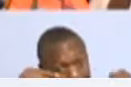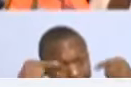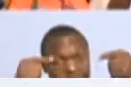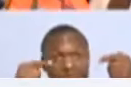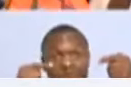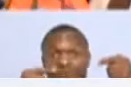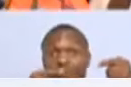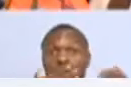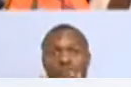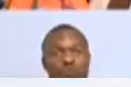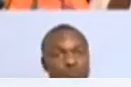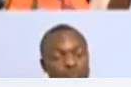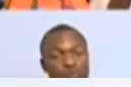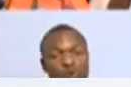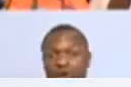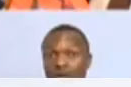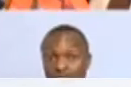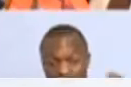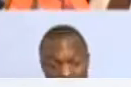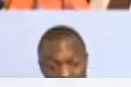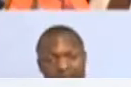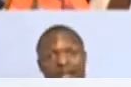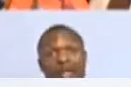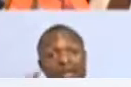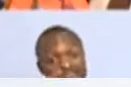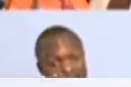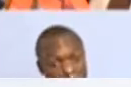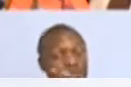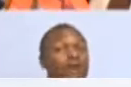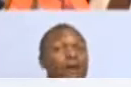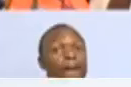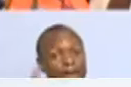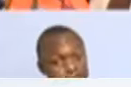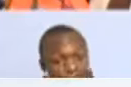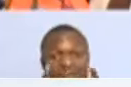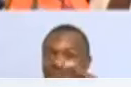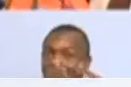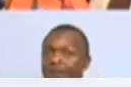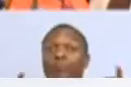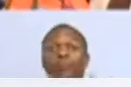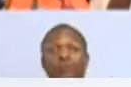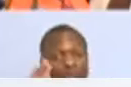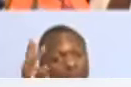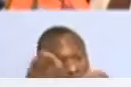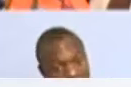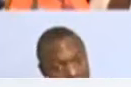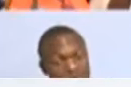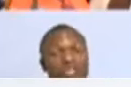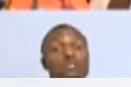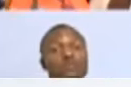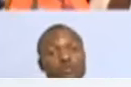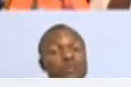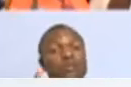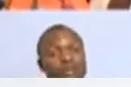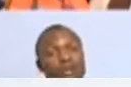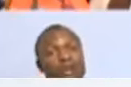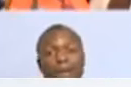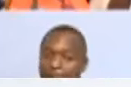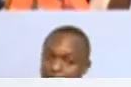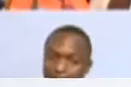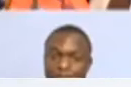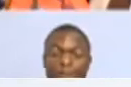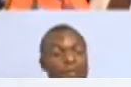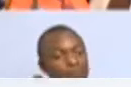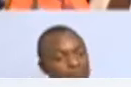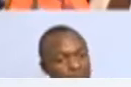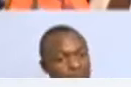society. Networking, partnerships, very important. So we'll continue doing that to promote trade,